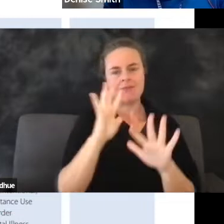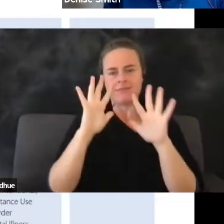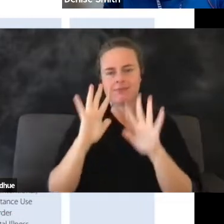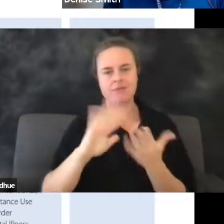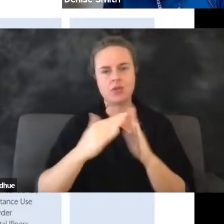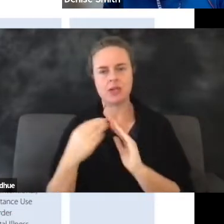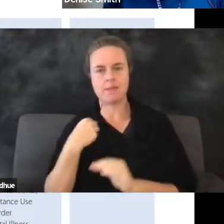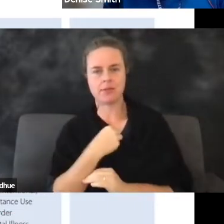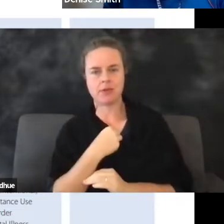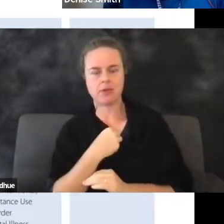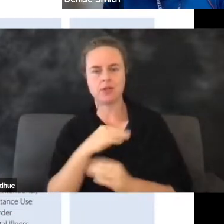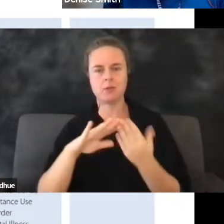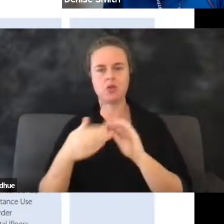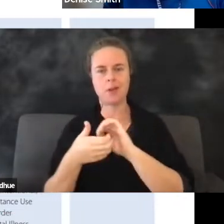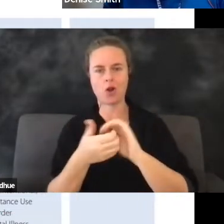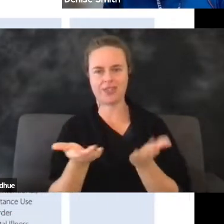the table.